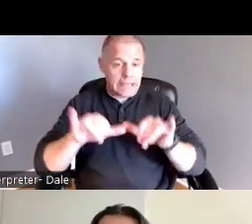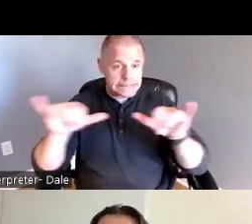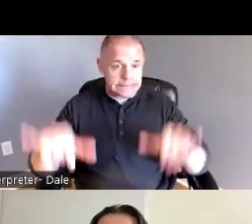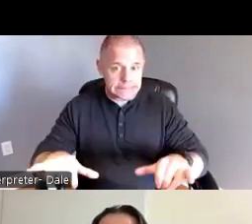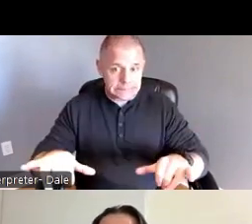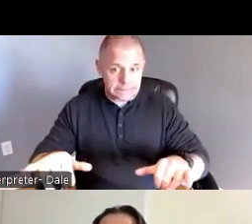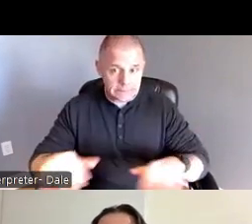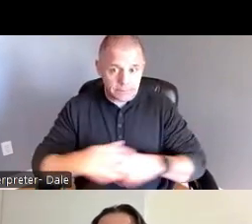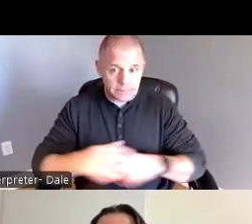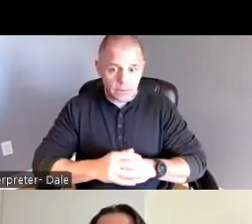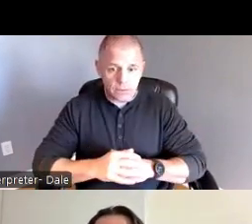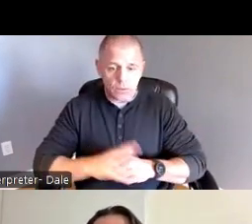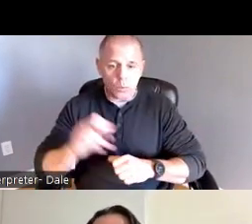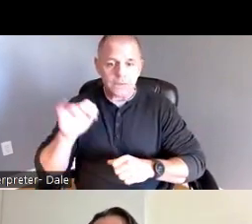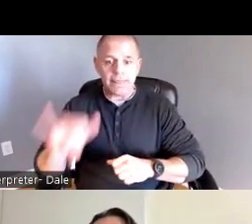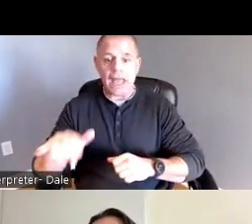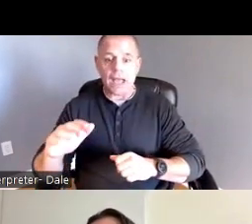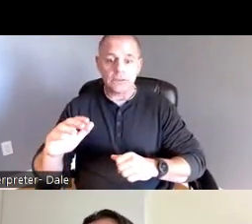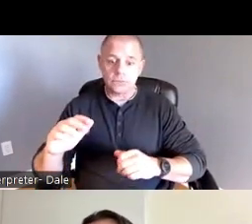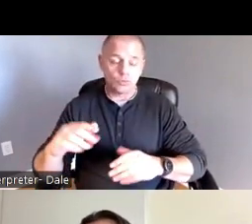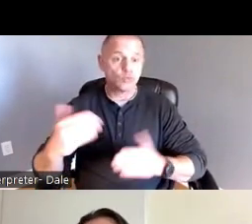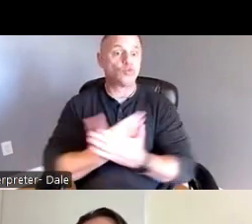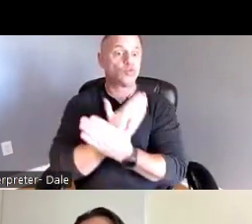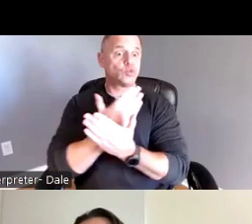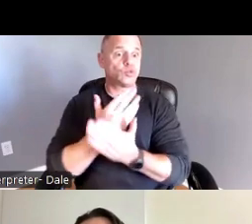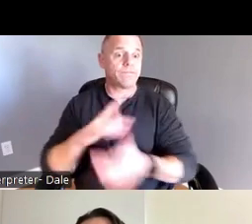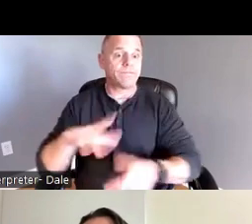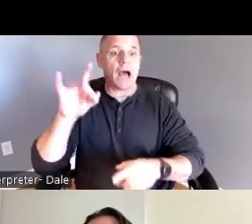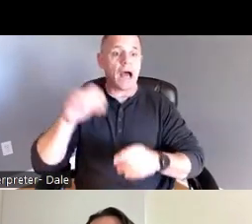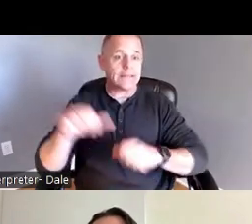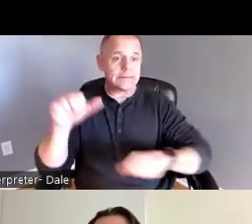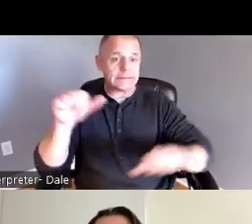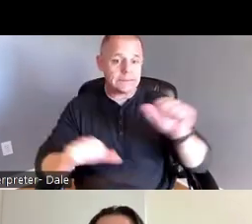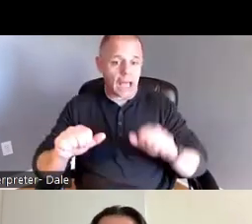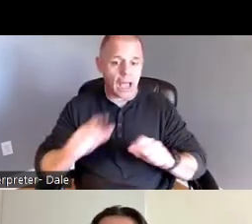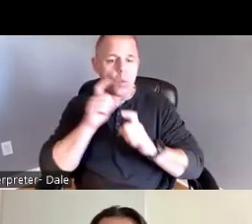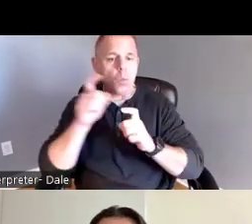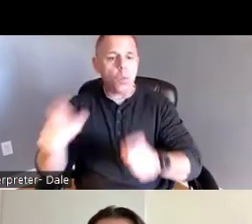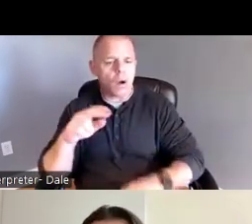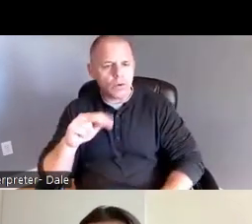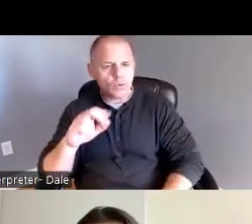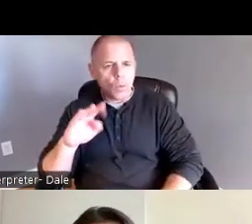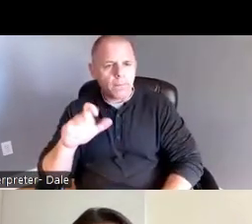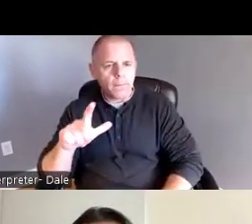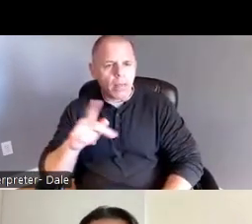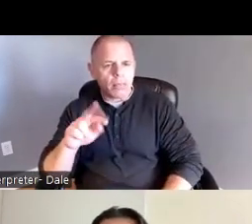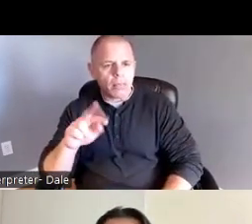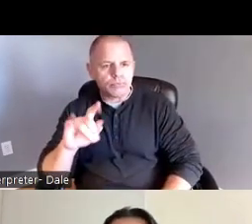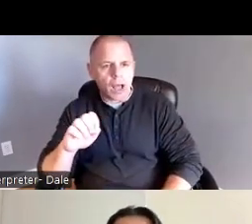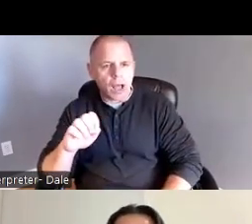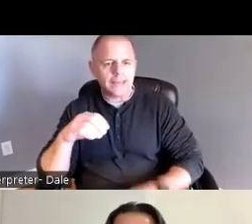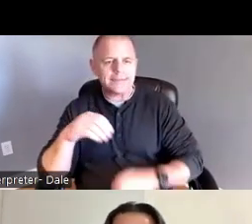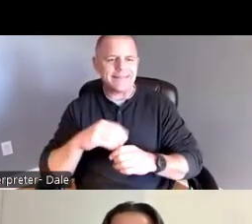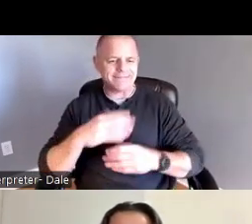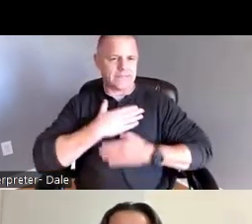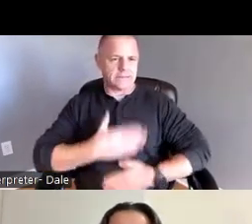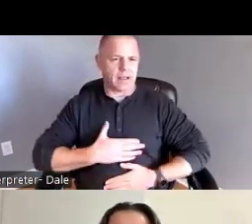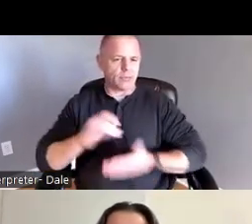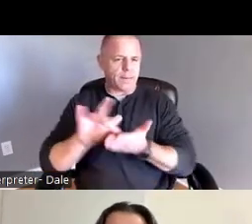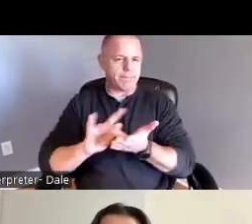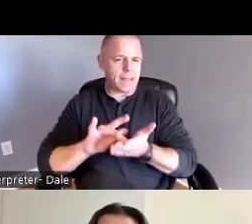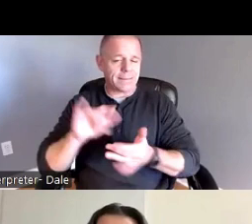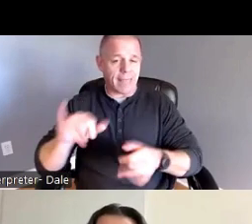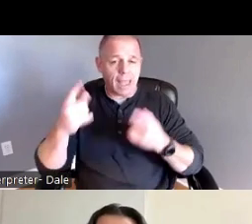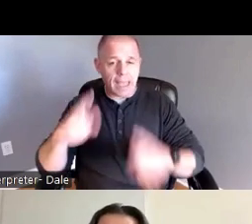in science and was awarded in 2017 with a Nobel Prize in Physiology and Medicine. So